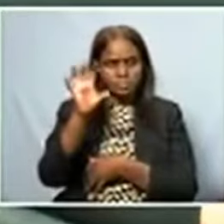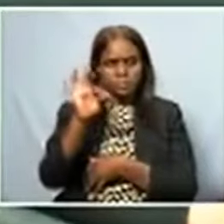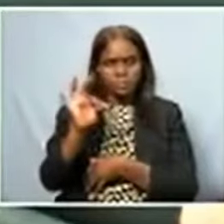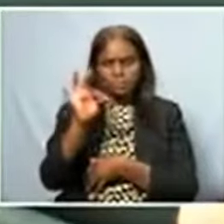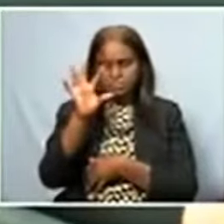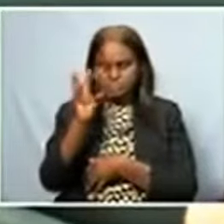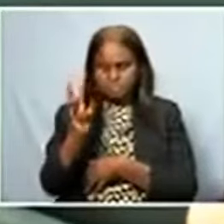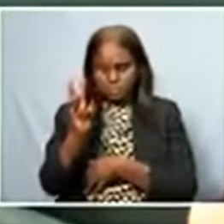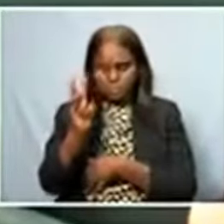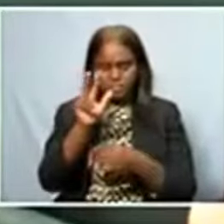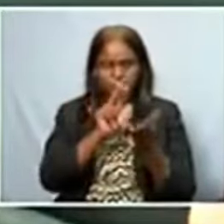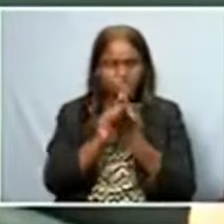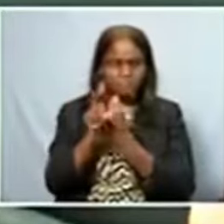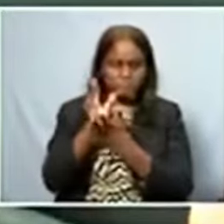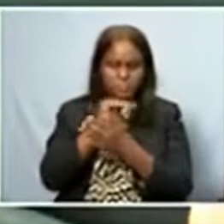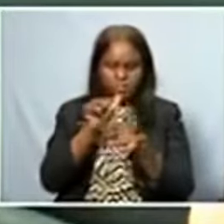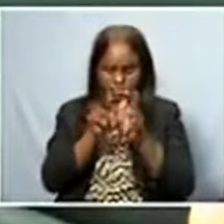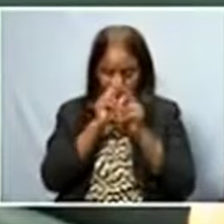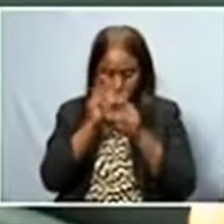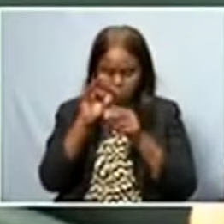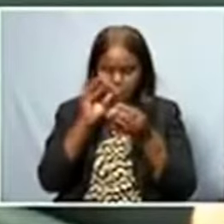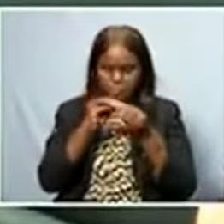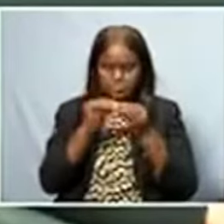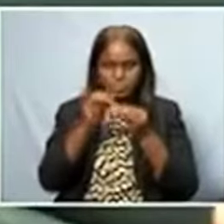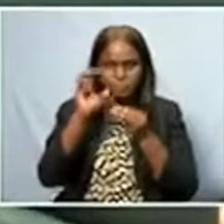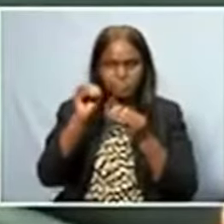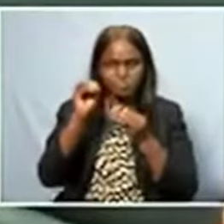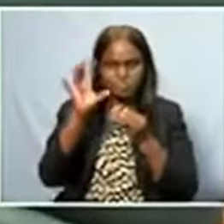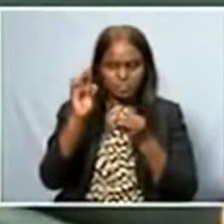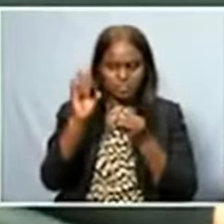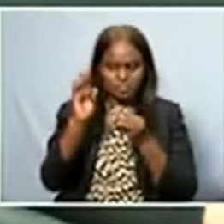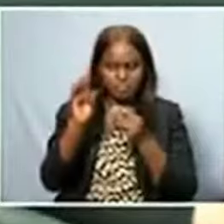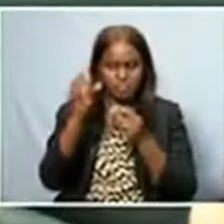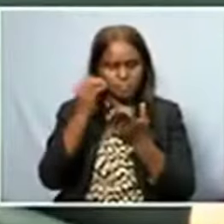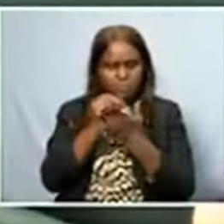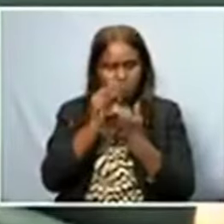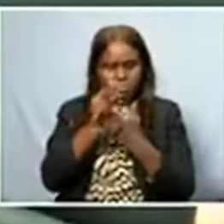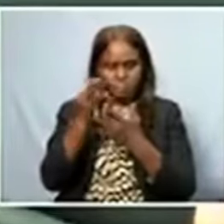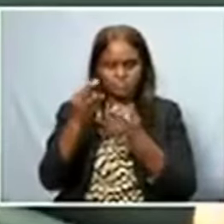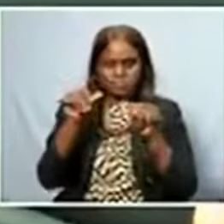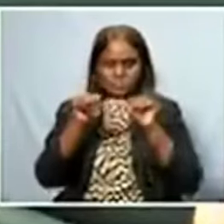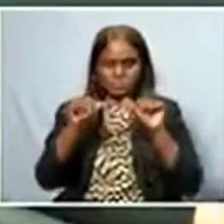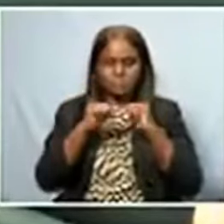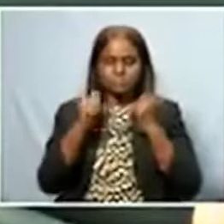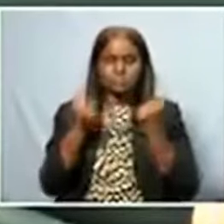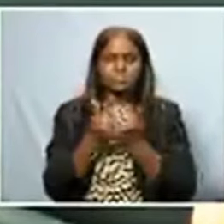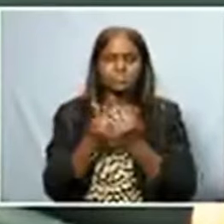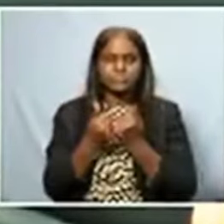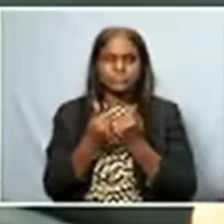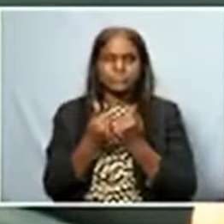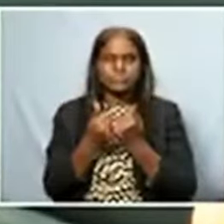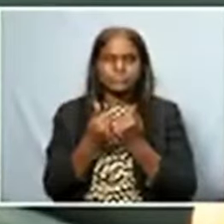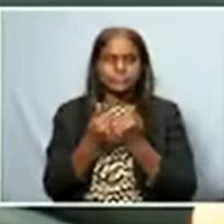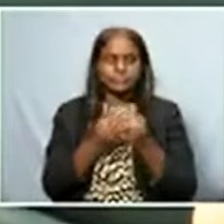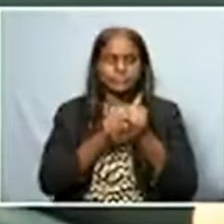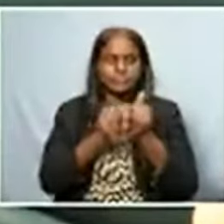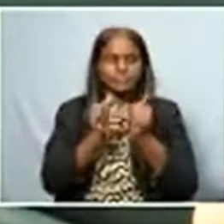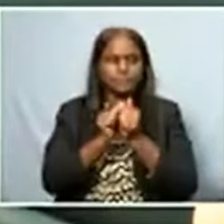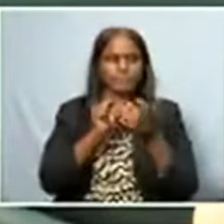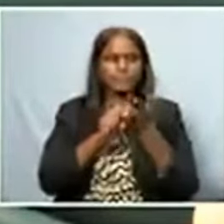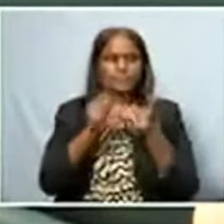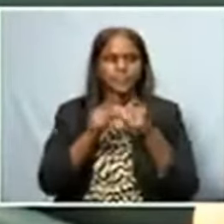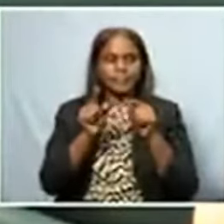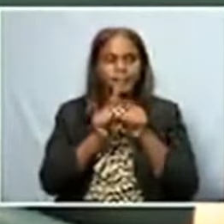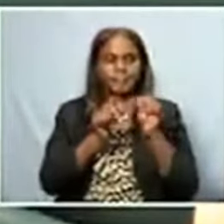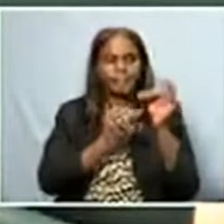248,119,696 be approved in respect of Head 07, Office of the Auditor General, in line with the programs